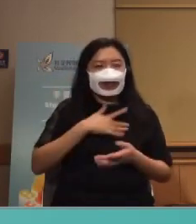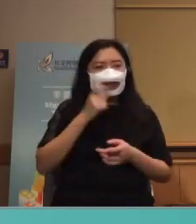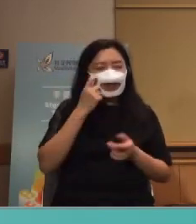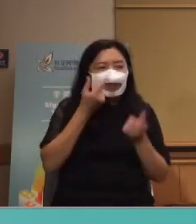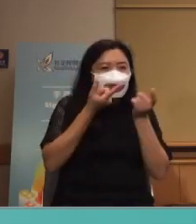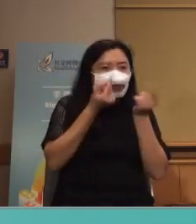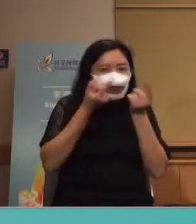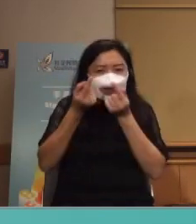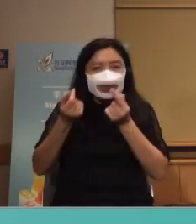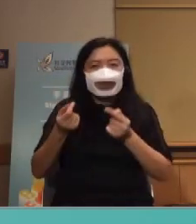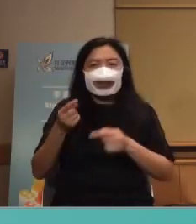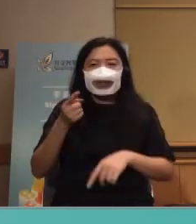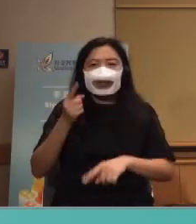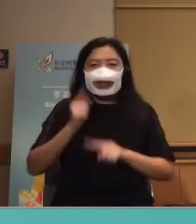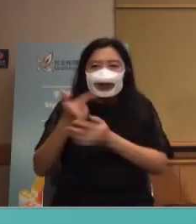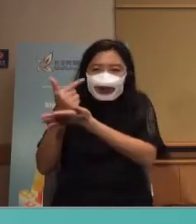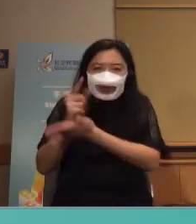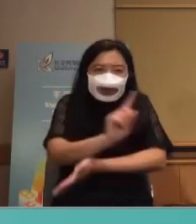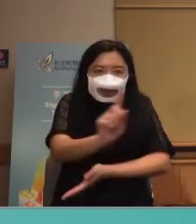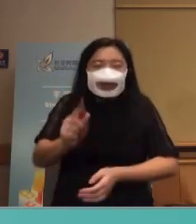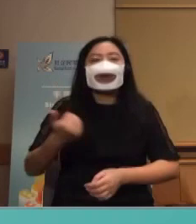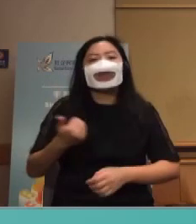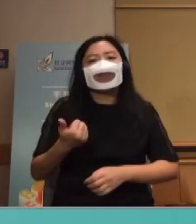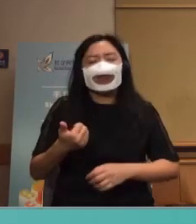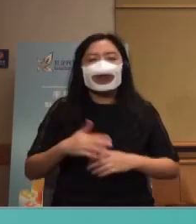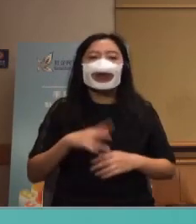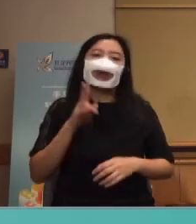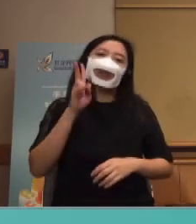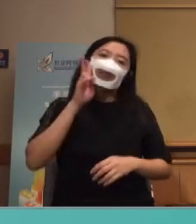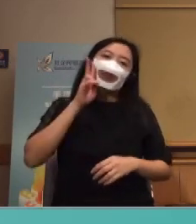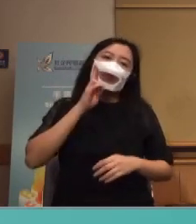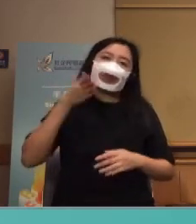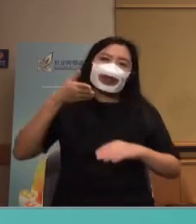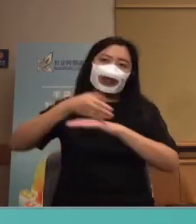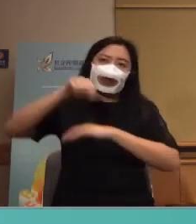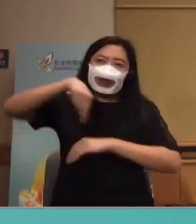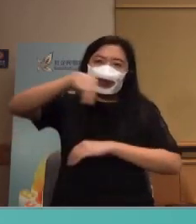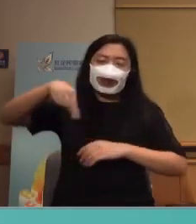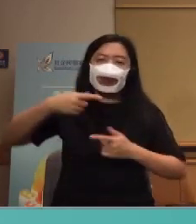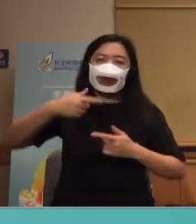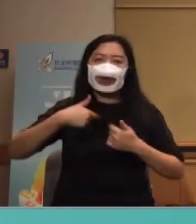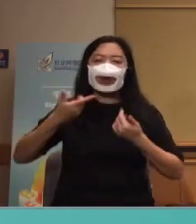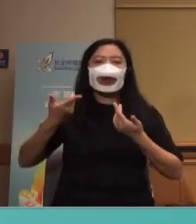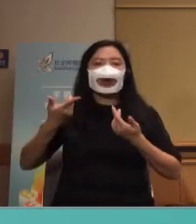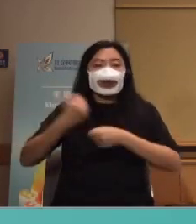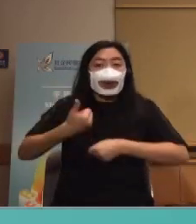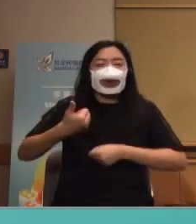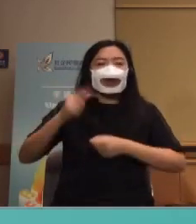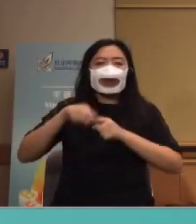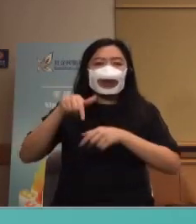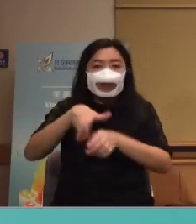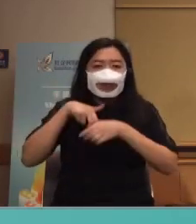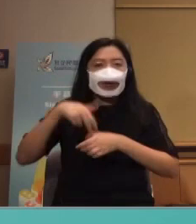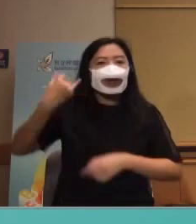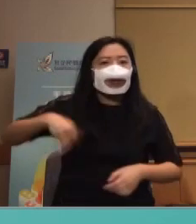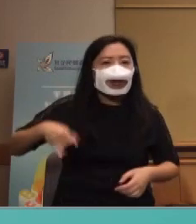net positive for society, but it doesn't really have an economic reward. And if we actually start valuing the clean air we breathe, the water we